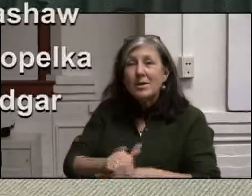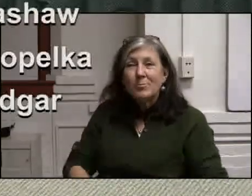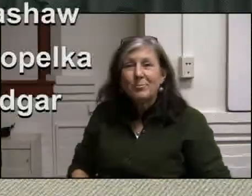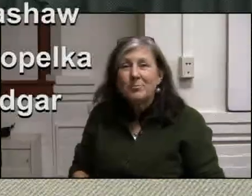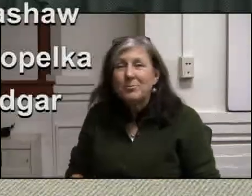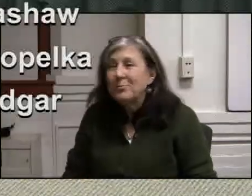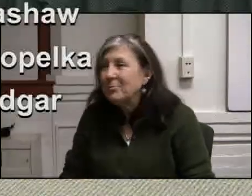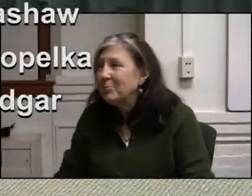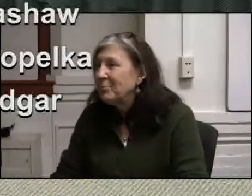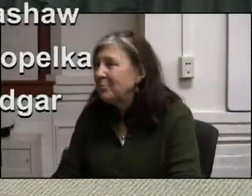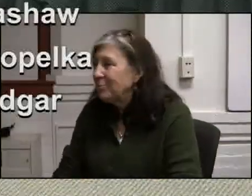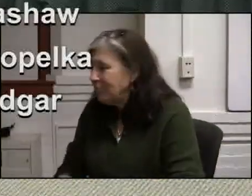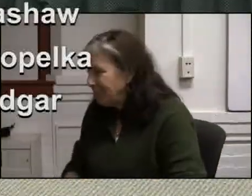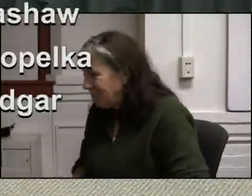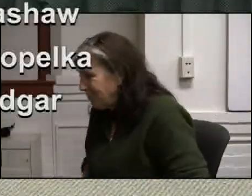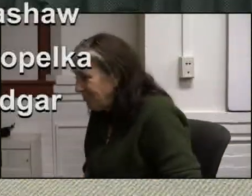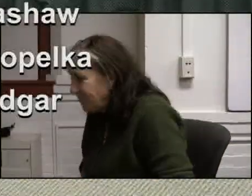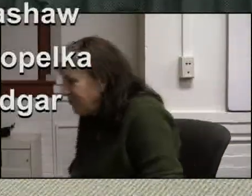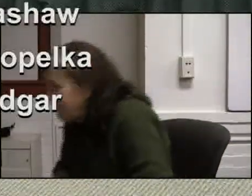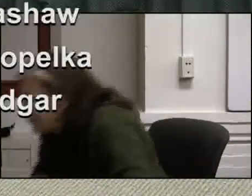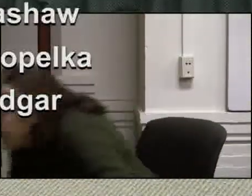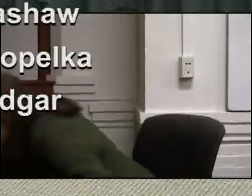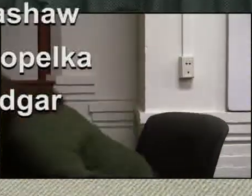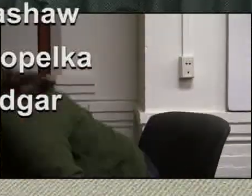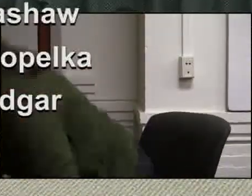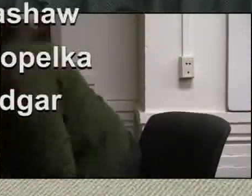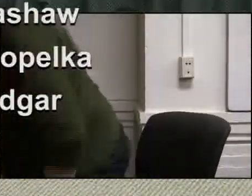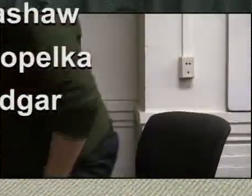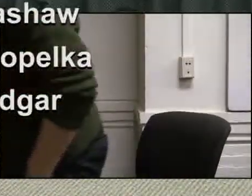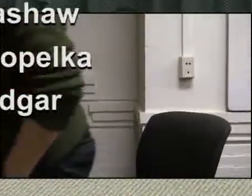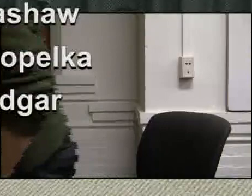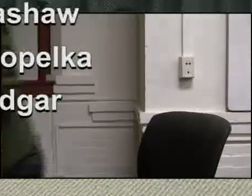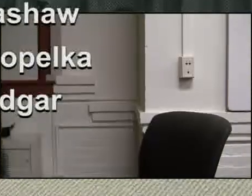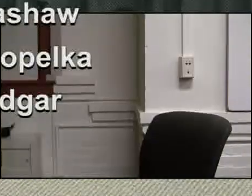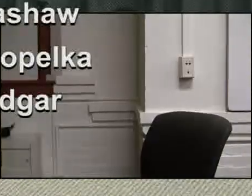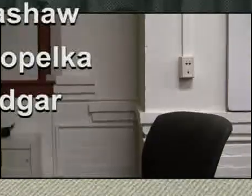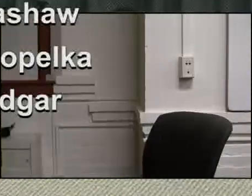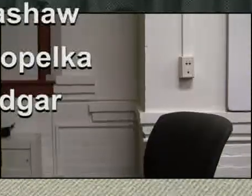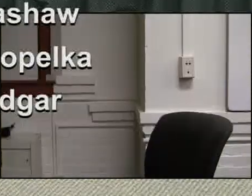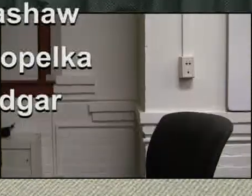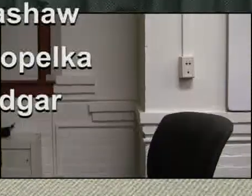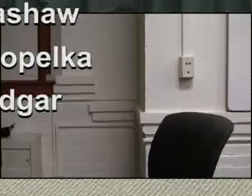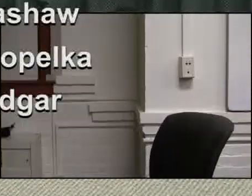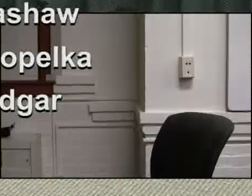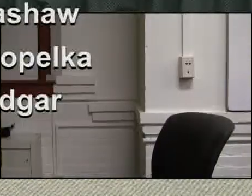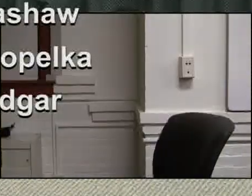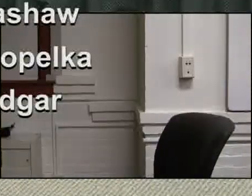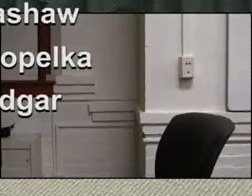Thank you. Did it. Thank you. Happy holidays. Yes. I should have said that.